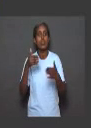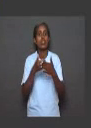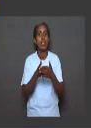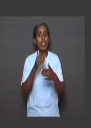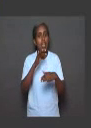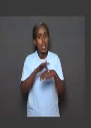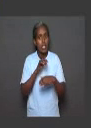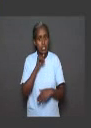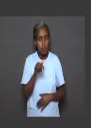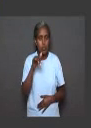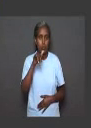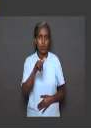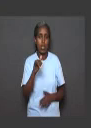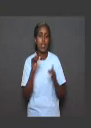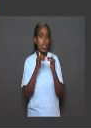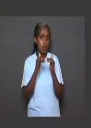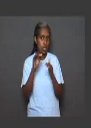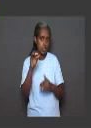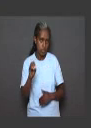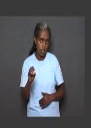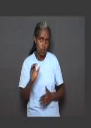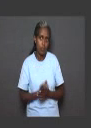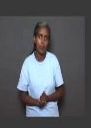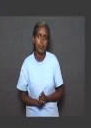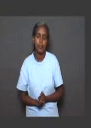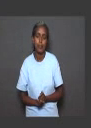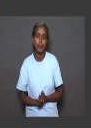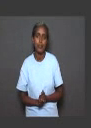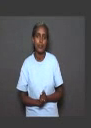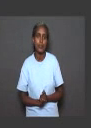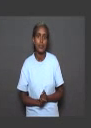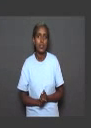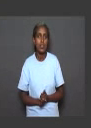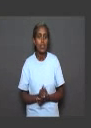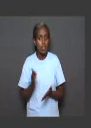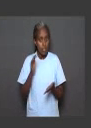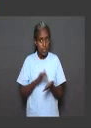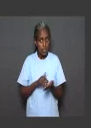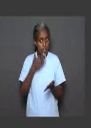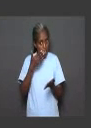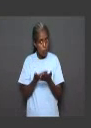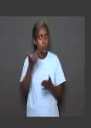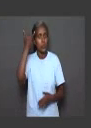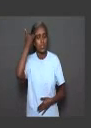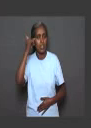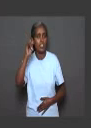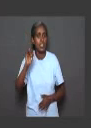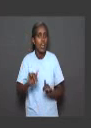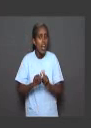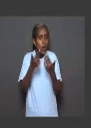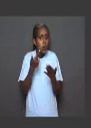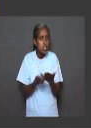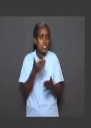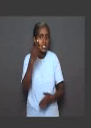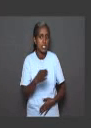asymptote at y equals 0. We are getting a good idea of how this